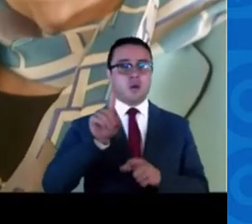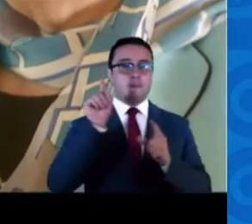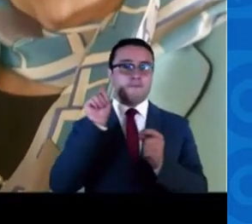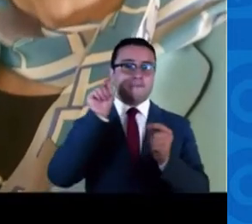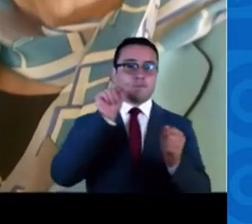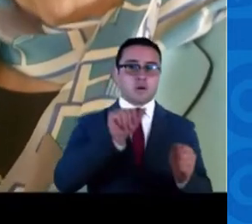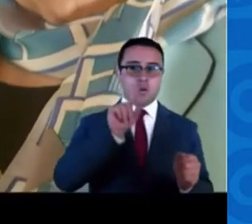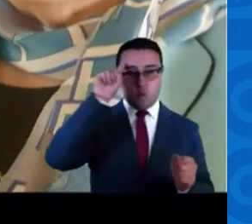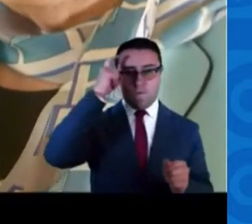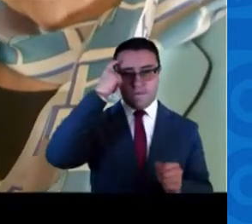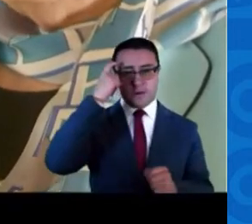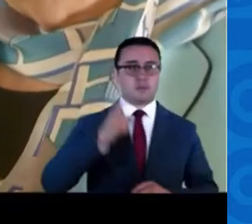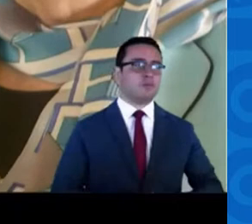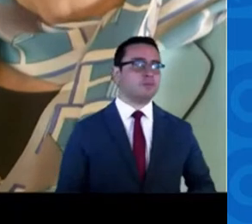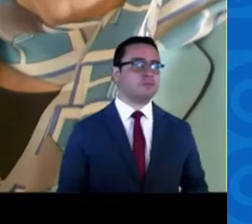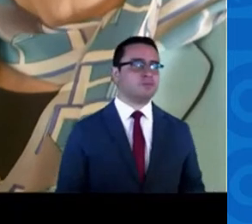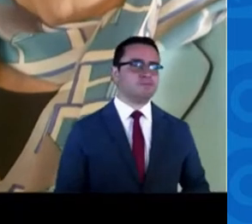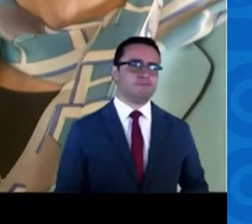209